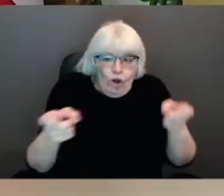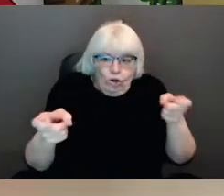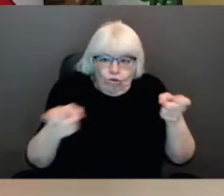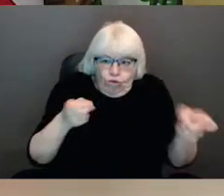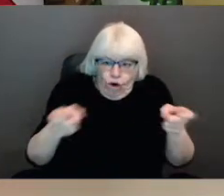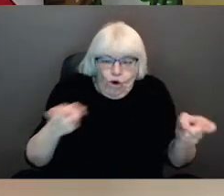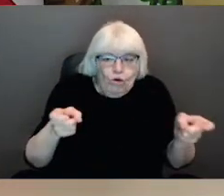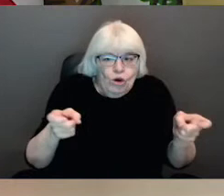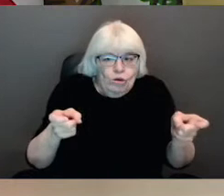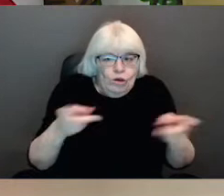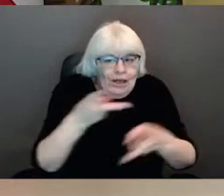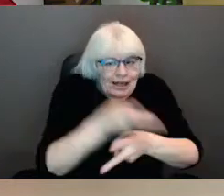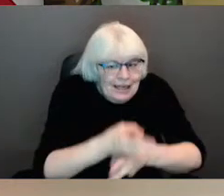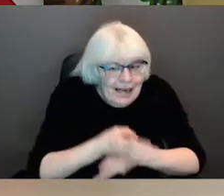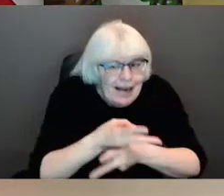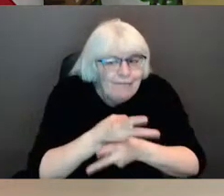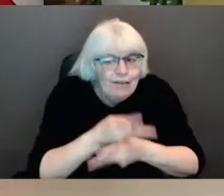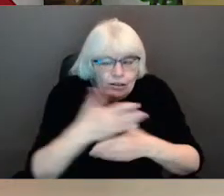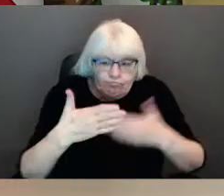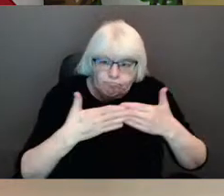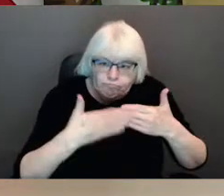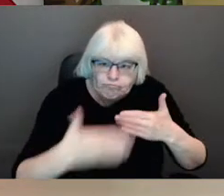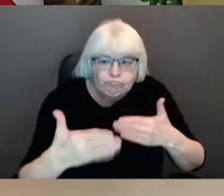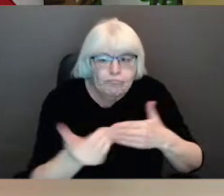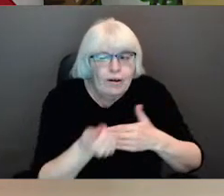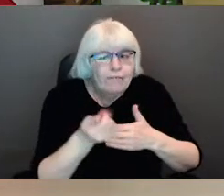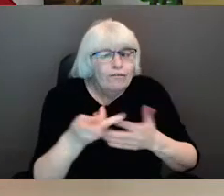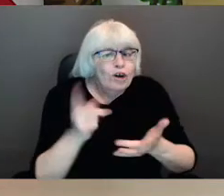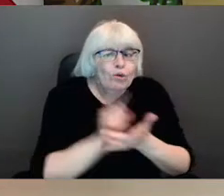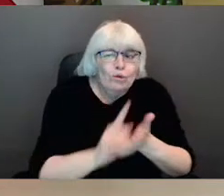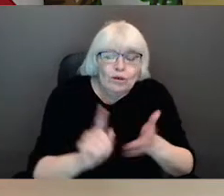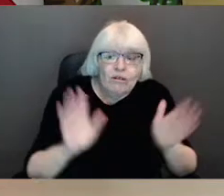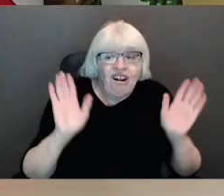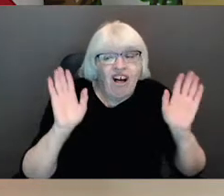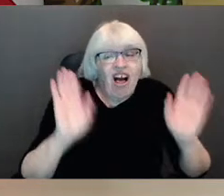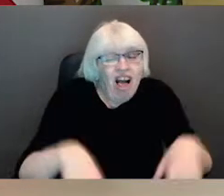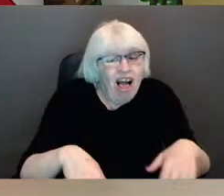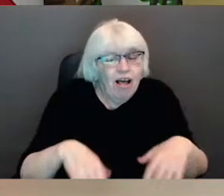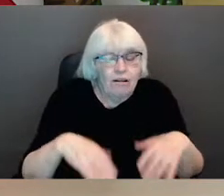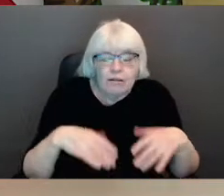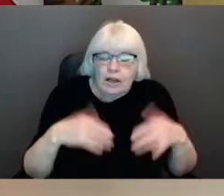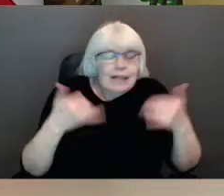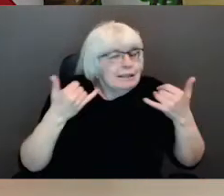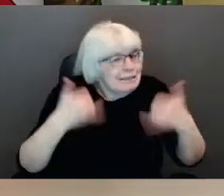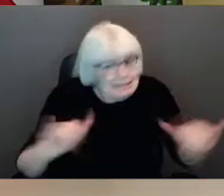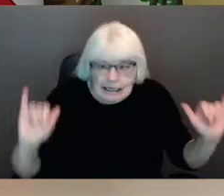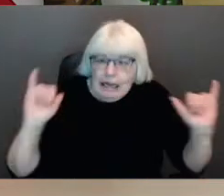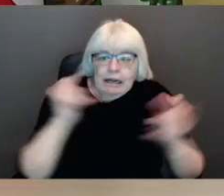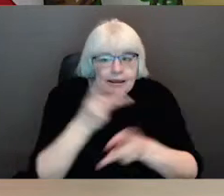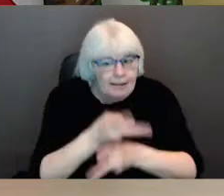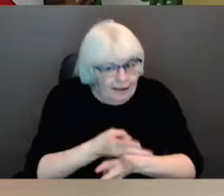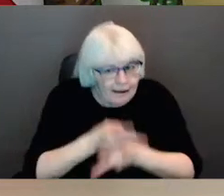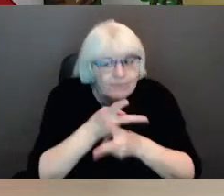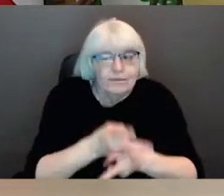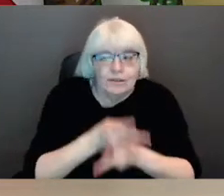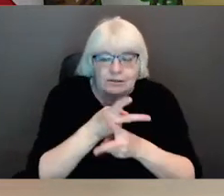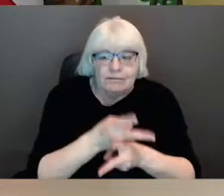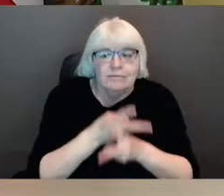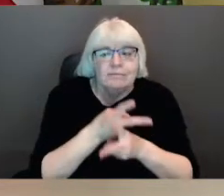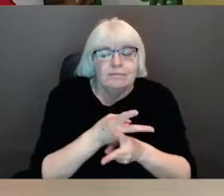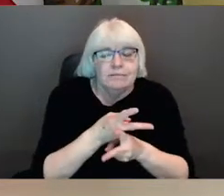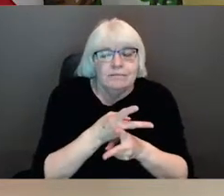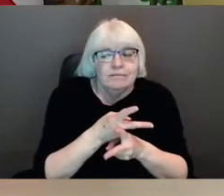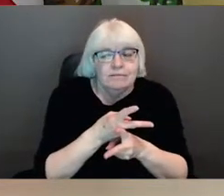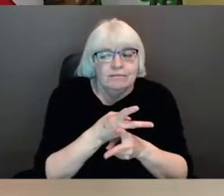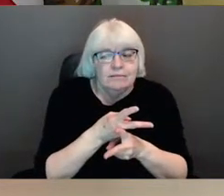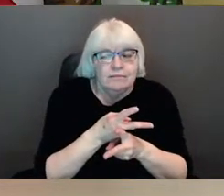next couple of weeks and not let our guard down. The next couple of weeks will be important as island children and staff transition back to in-class